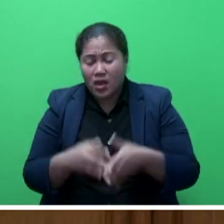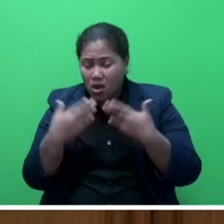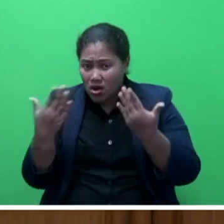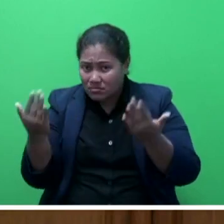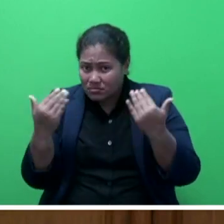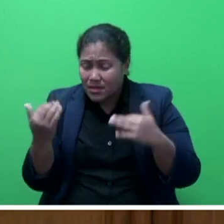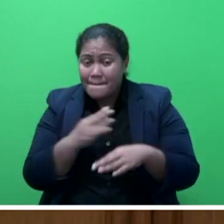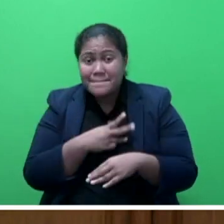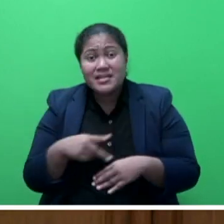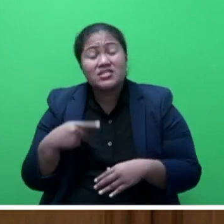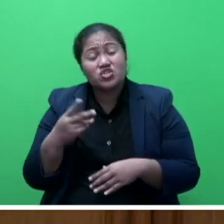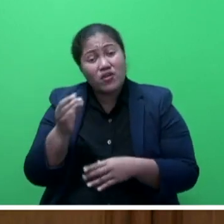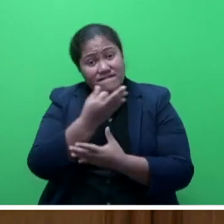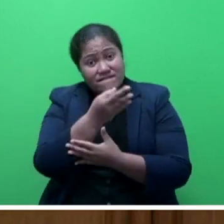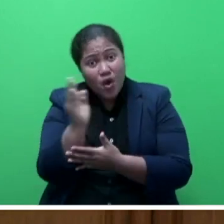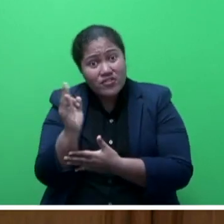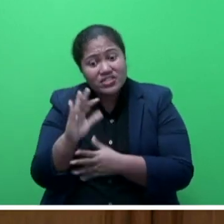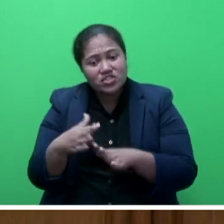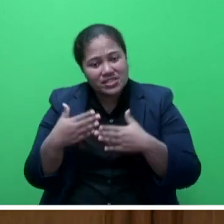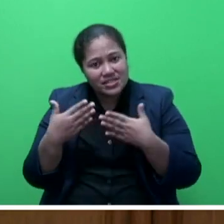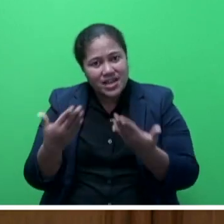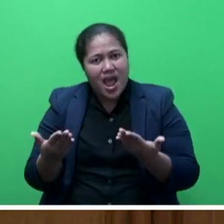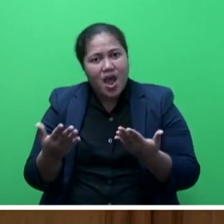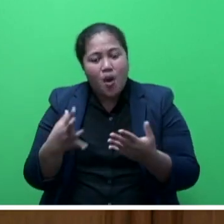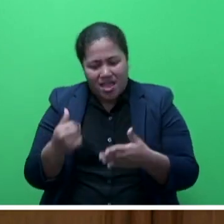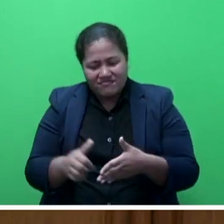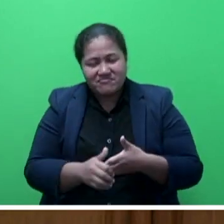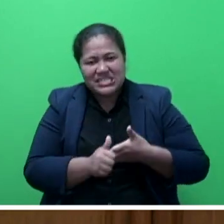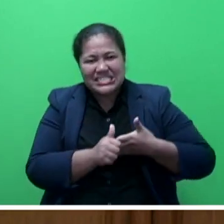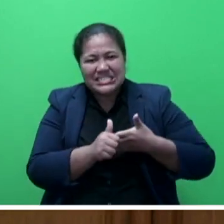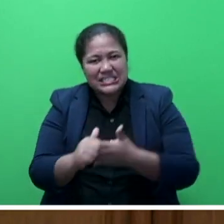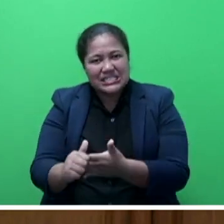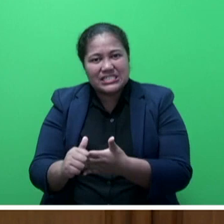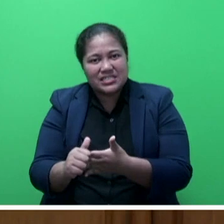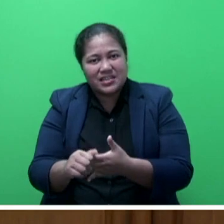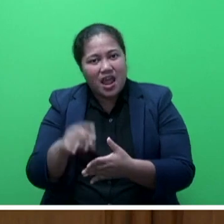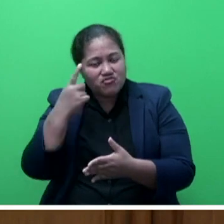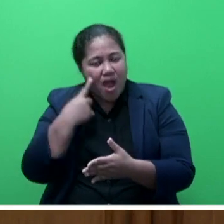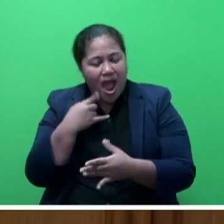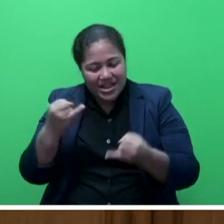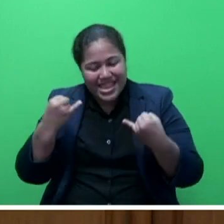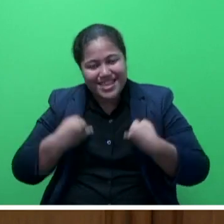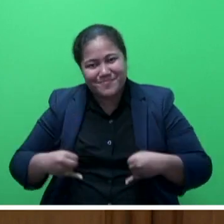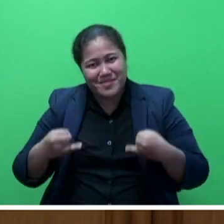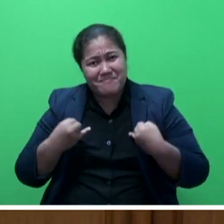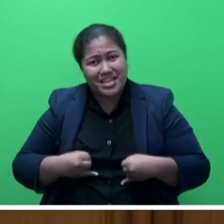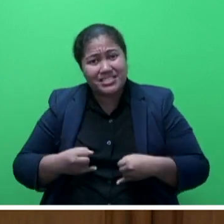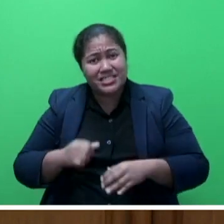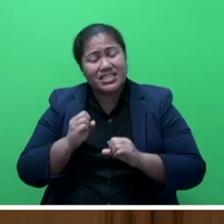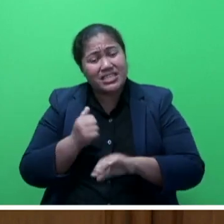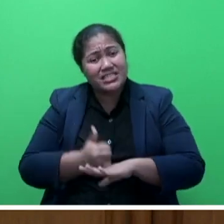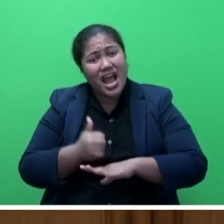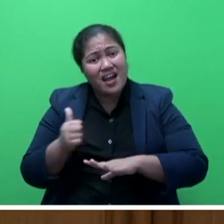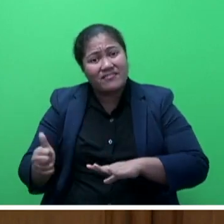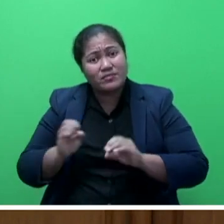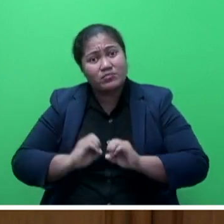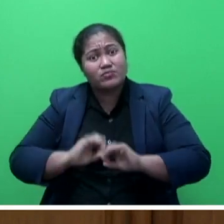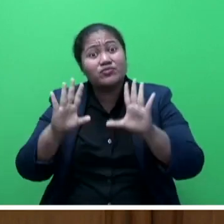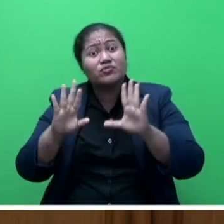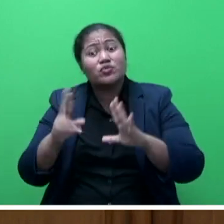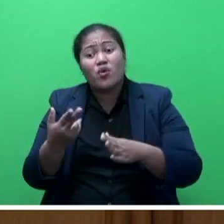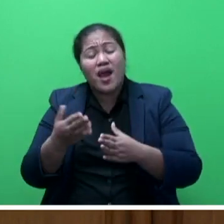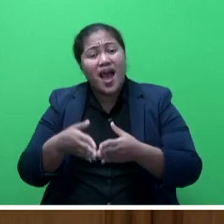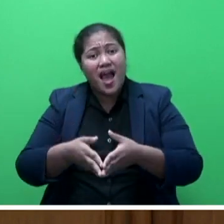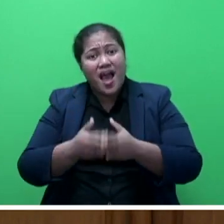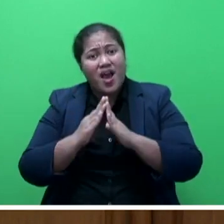of Forestry is currently leading the charge in implementing government's commitment to housing rehabilitation in